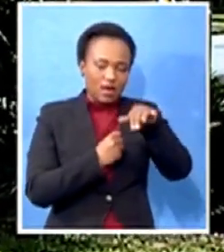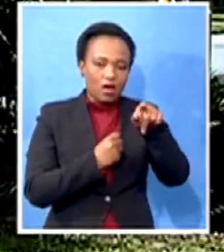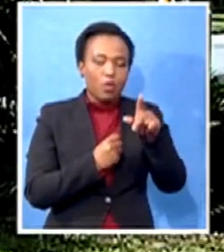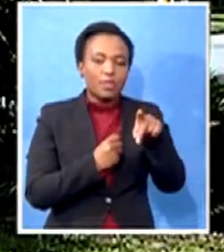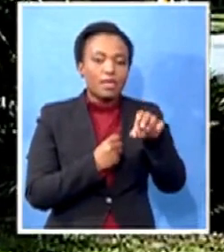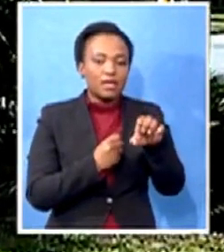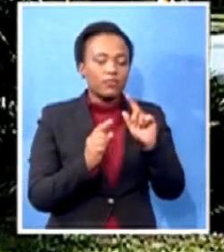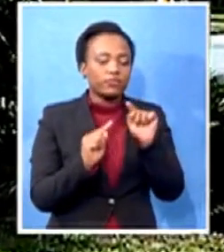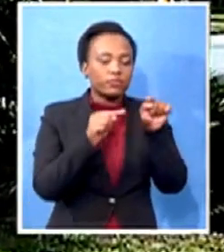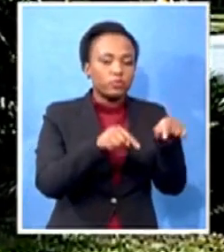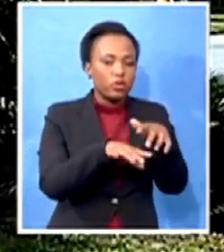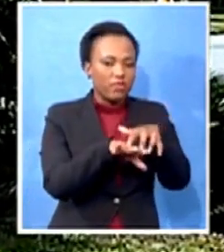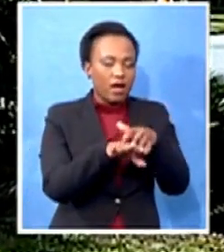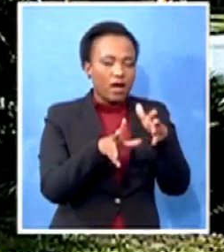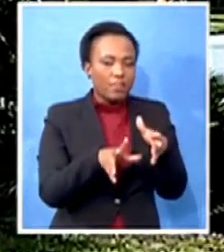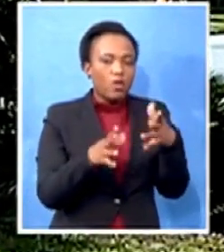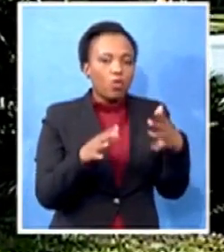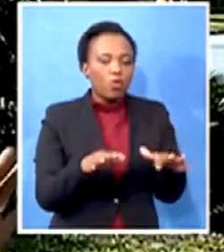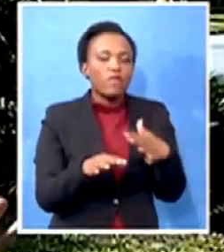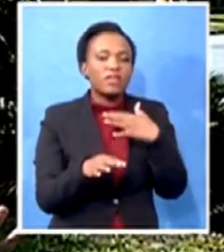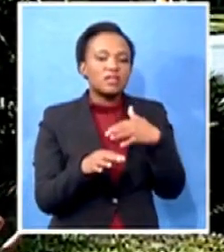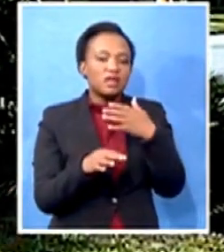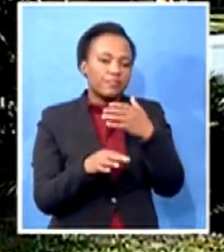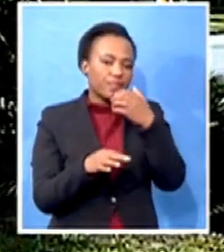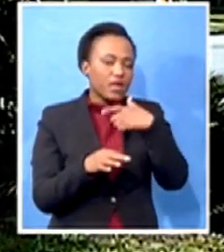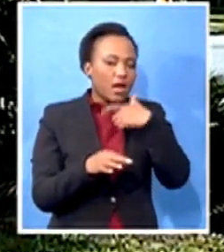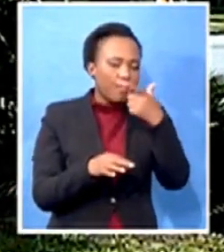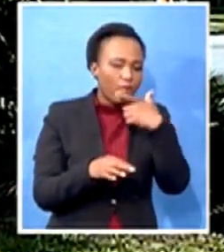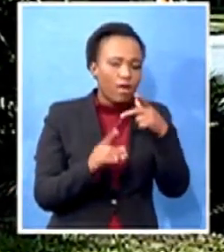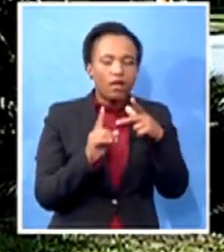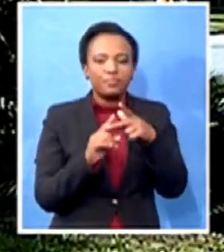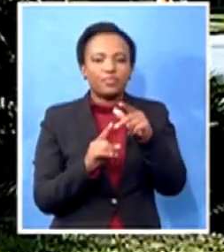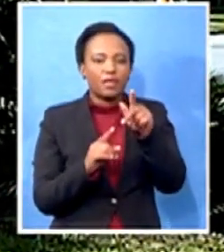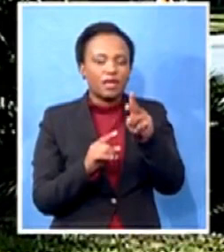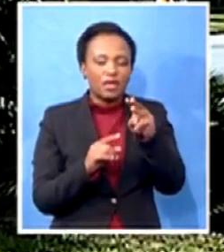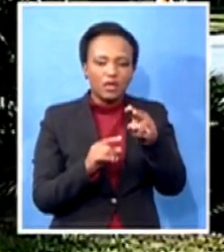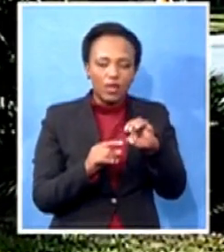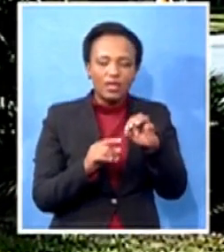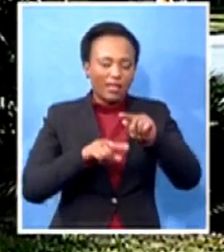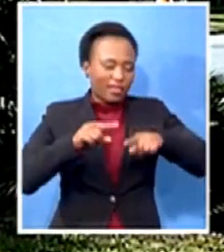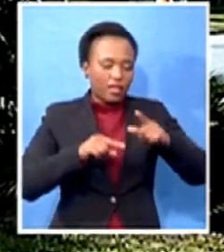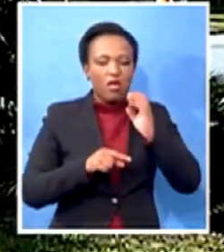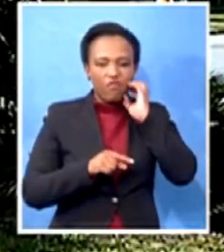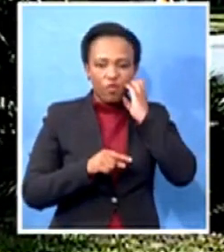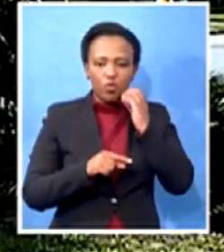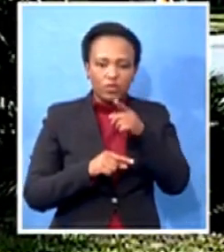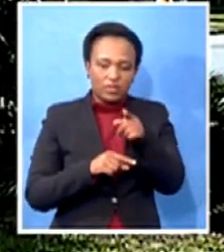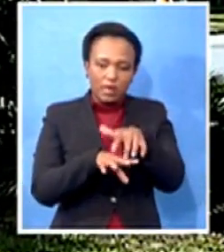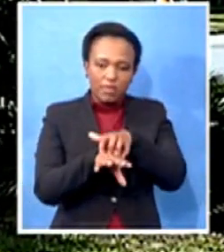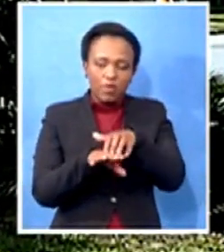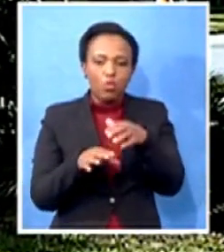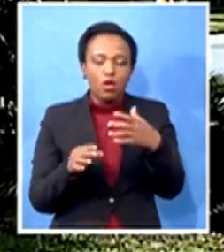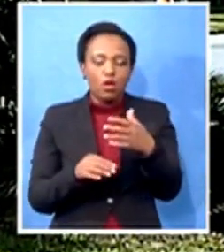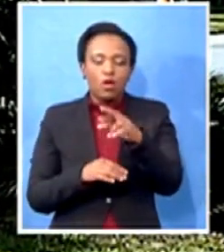apples, pears, and kiwis. And it was so interesting, Blaine, because on the one side I met a farmer, Robin Baldi, who was not really happy about the